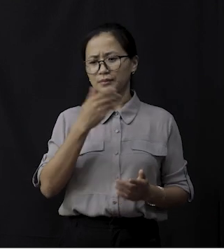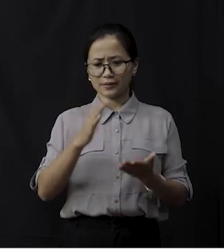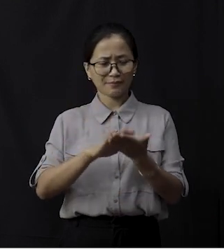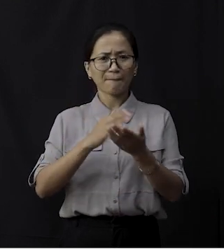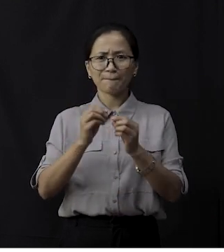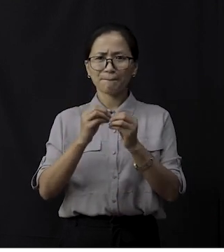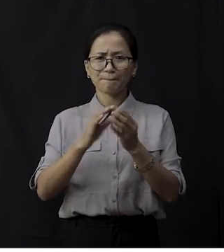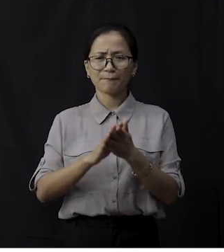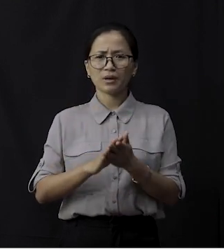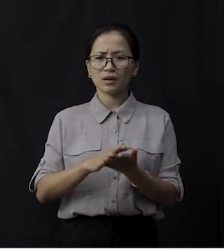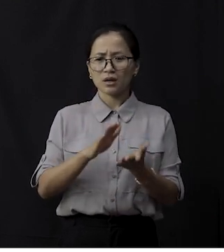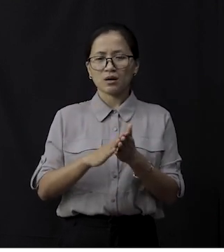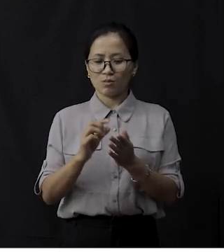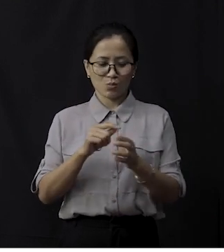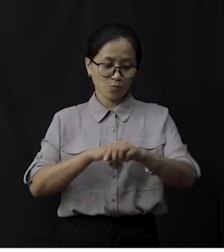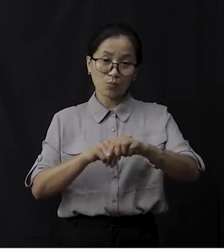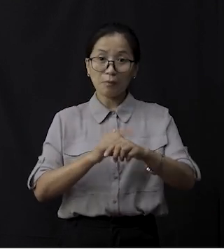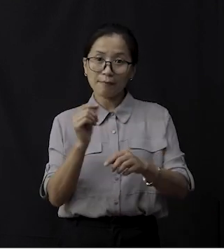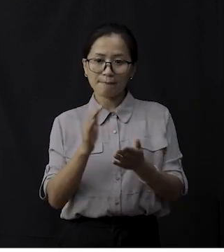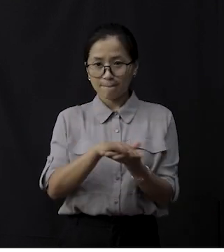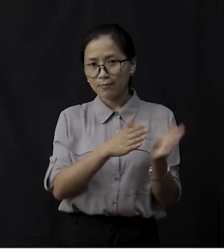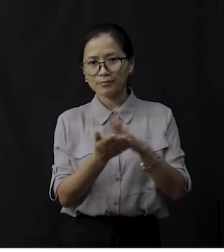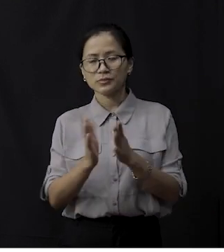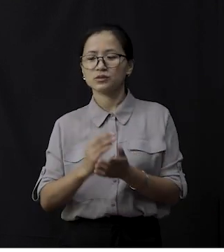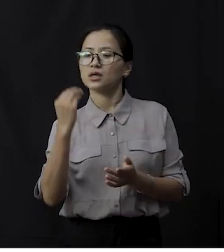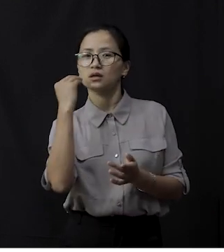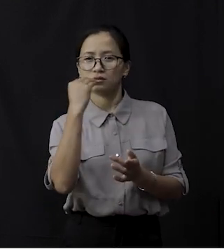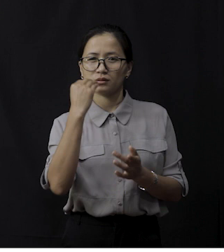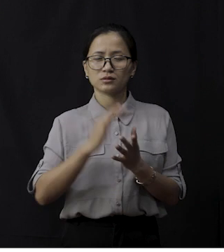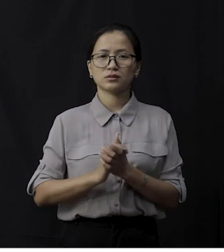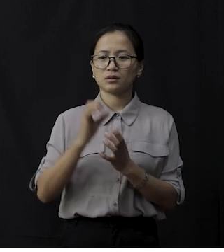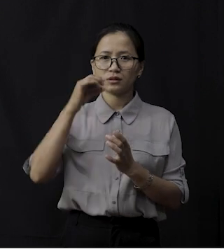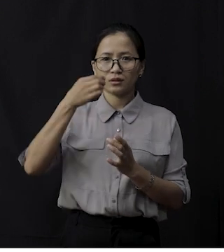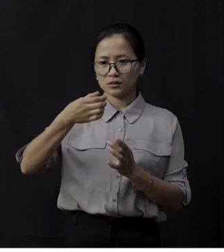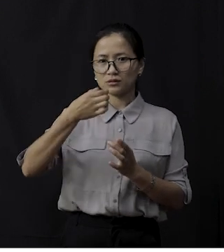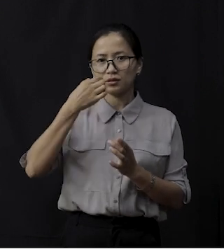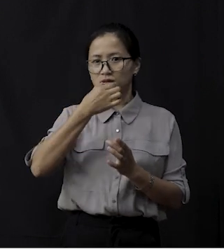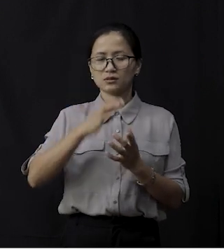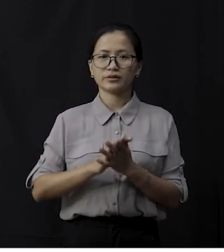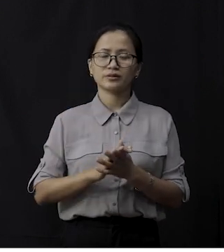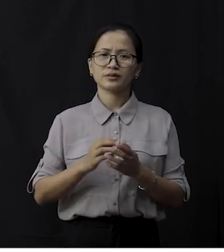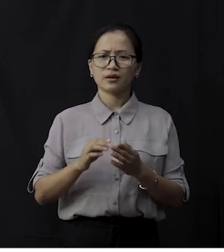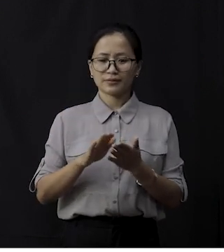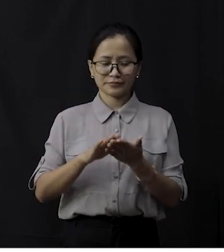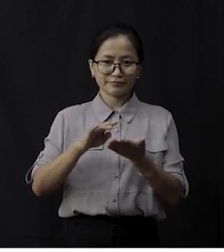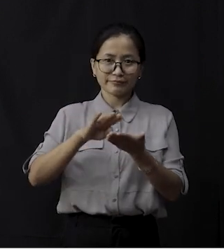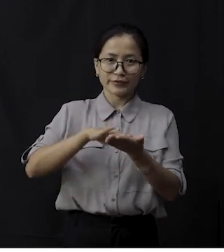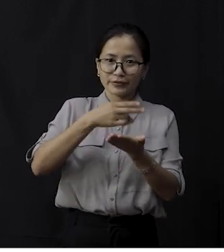pastries, the aloo parathas, the cookies, the cream filled, all